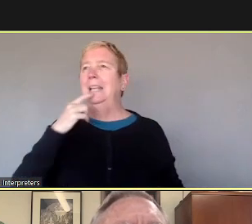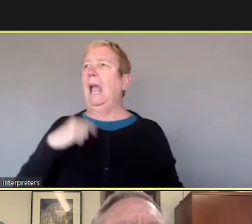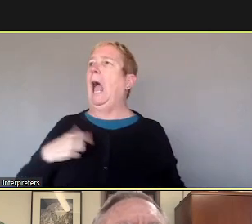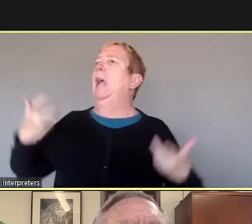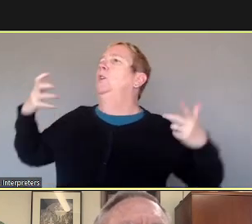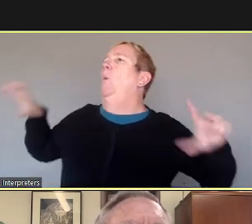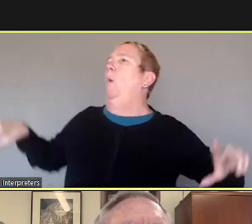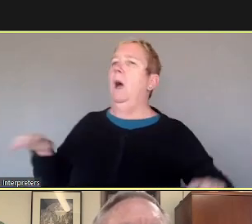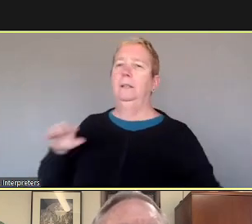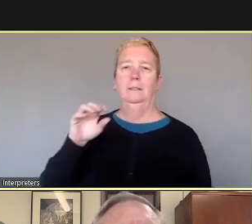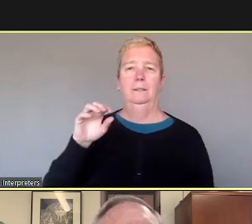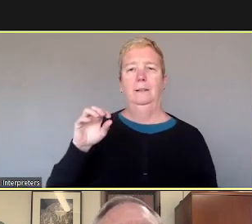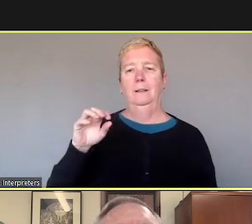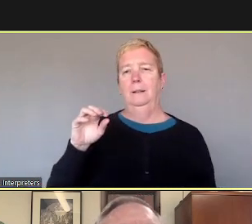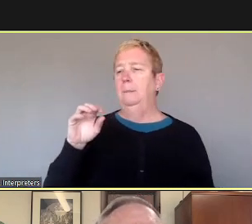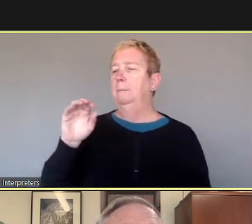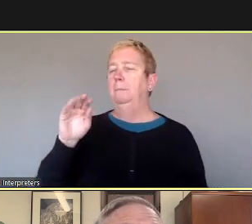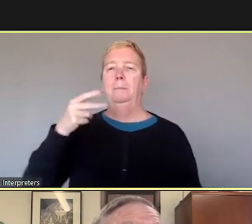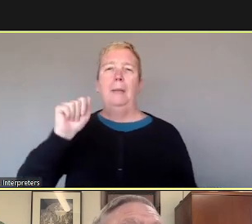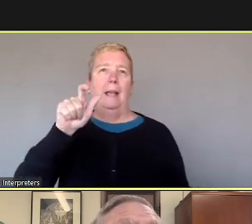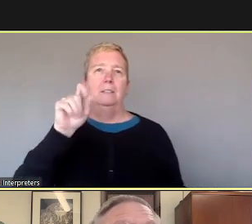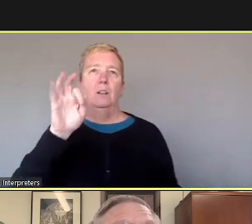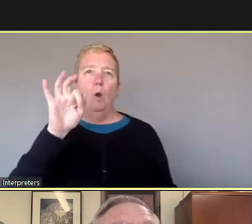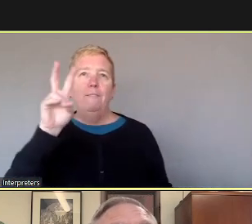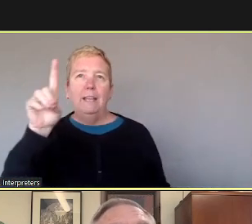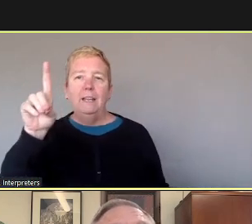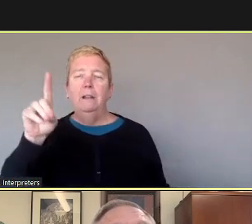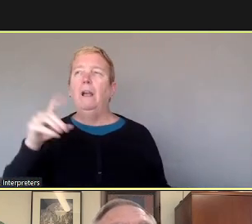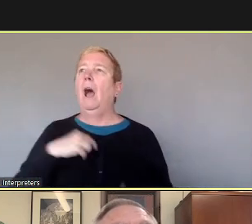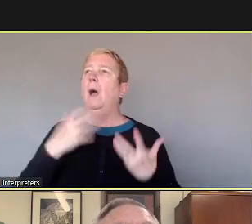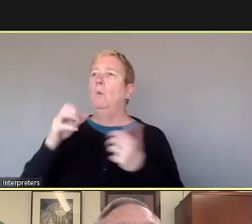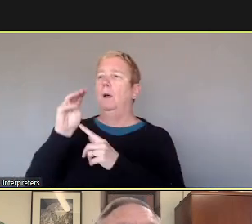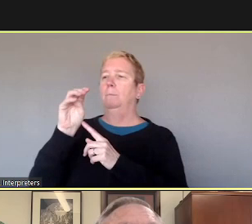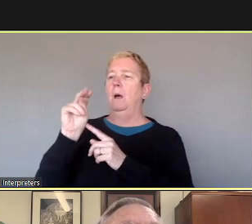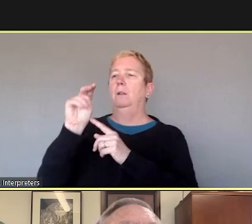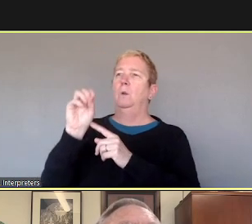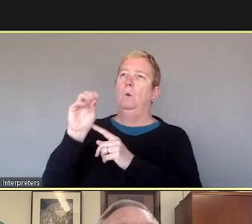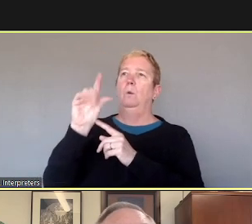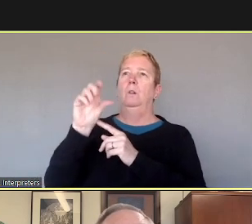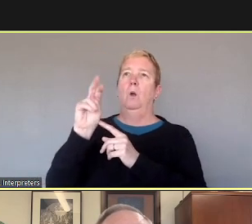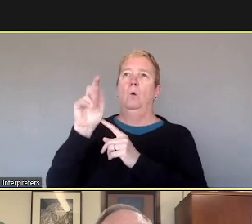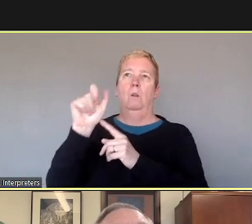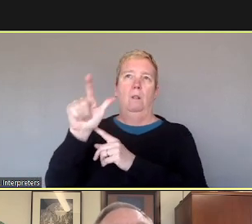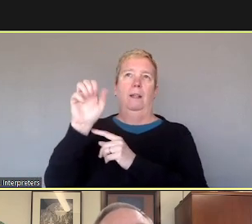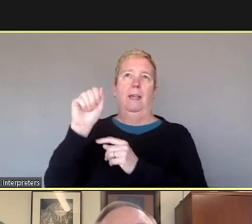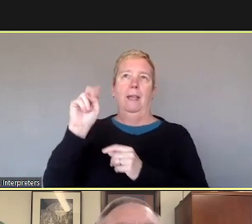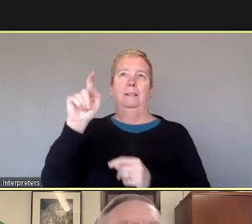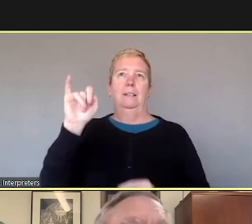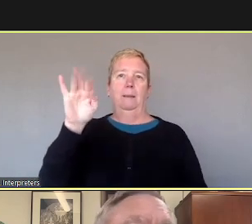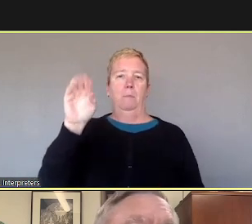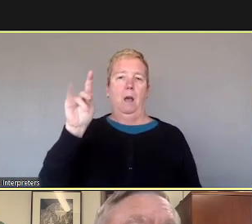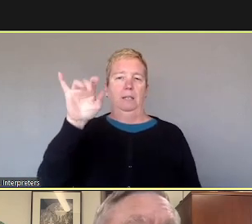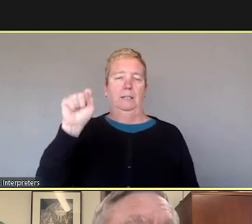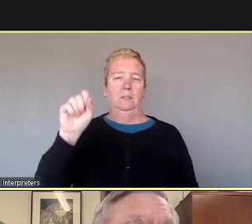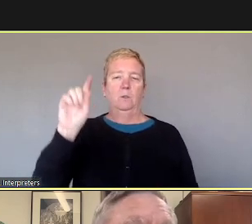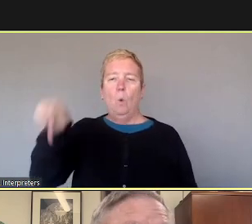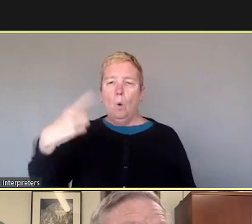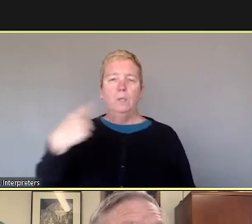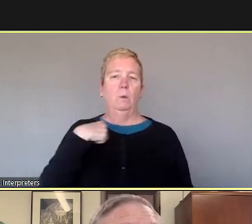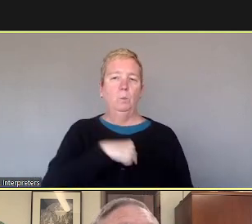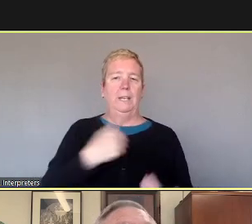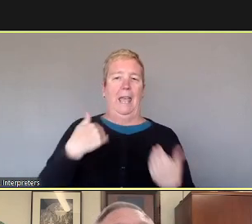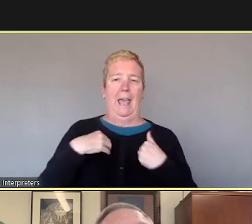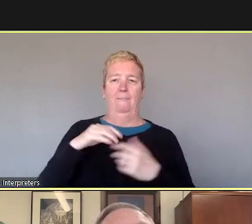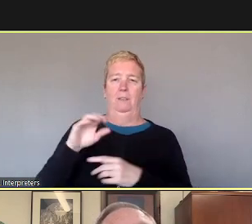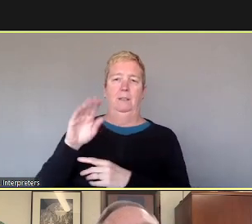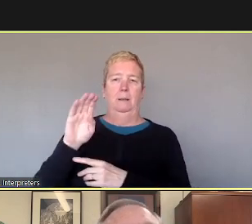want monoclonal antibodies. The only one we have right now is bebtelovimab. If you can't take